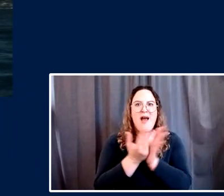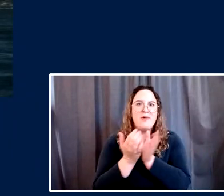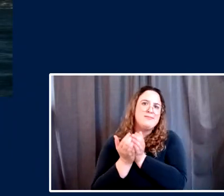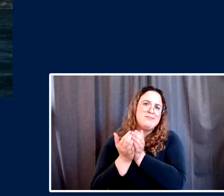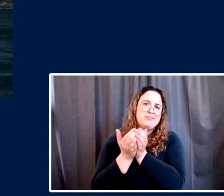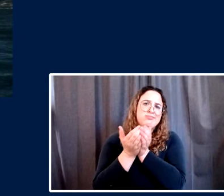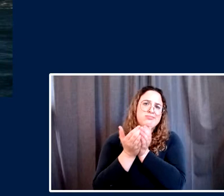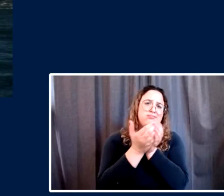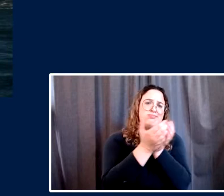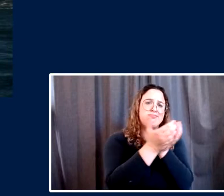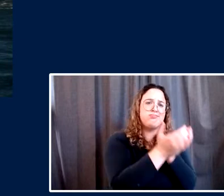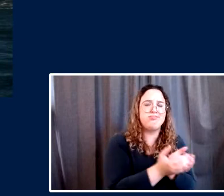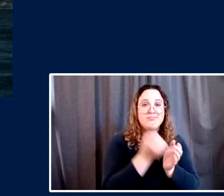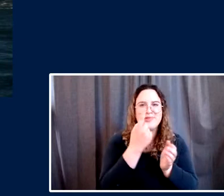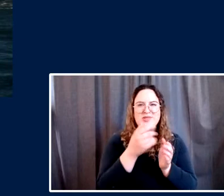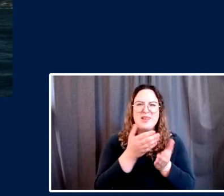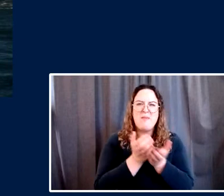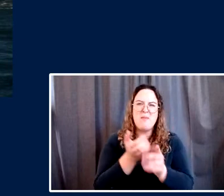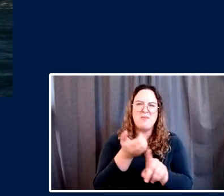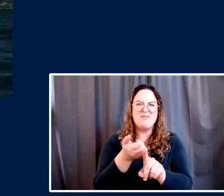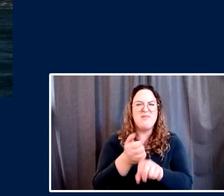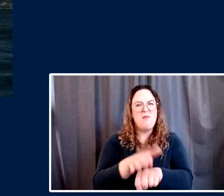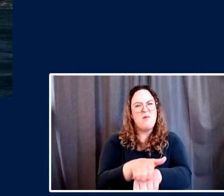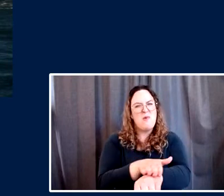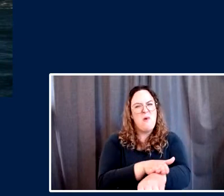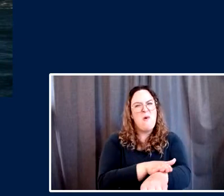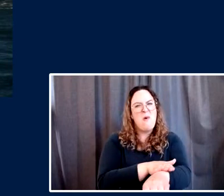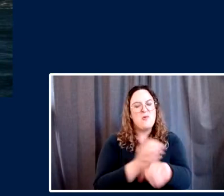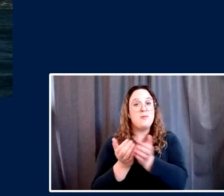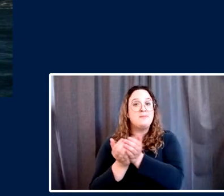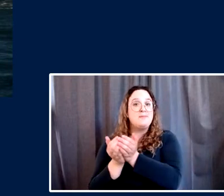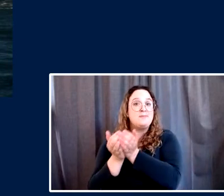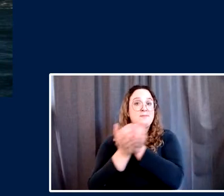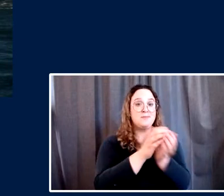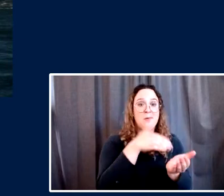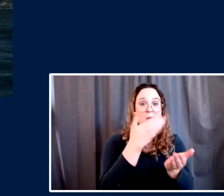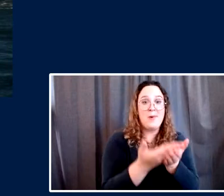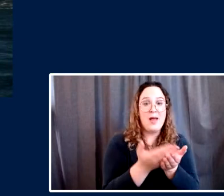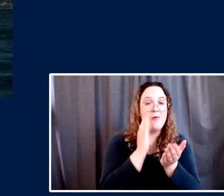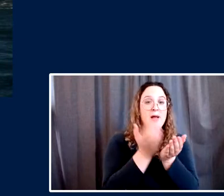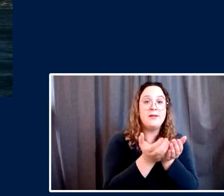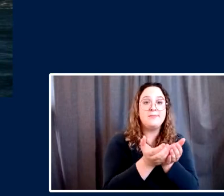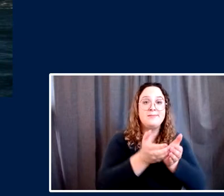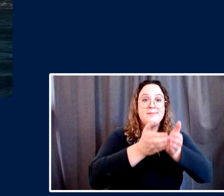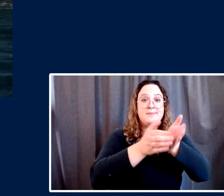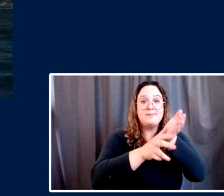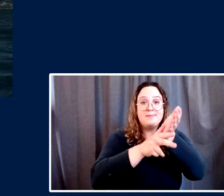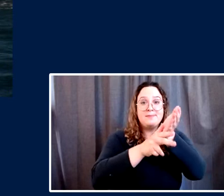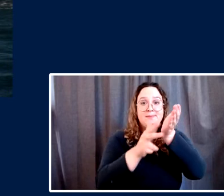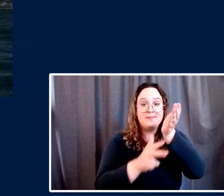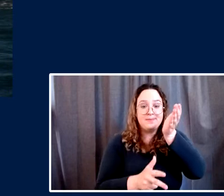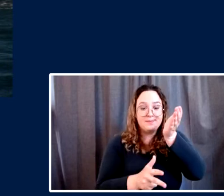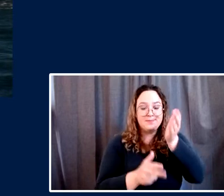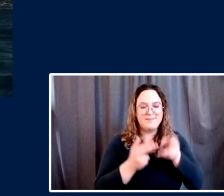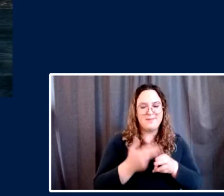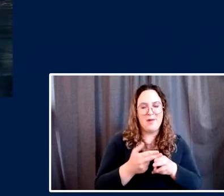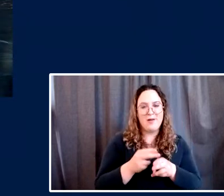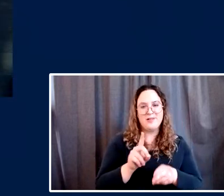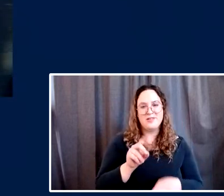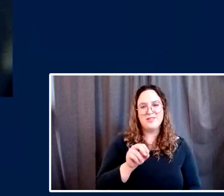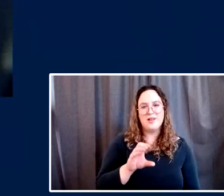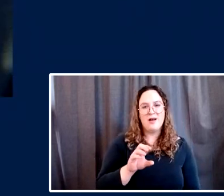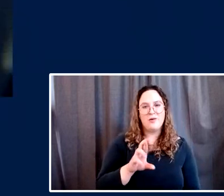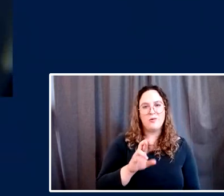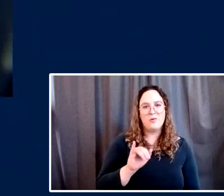Flyer reaches Sur Ridge, the team will deploy MBARI's ROV, the Doc Ricketts, to explore the area. Sur Ridge is about 1,200 meters, or a little